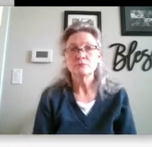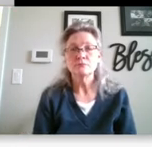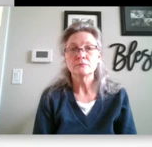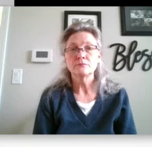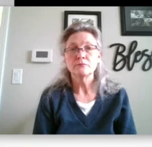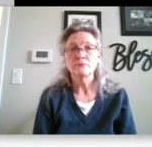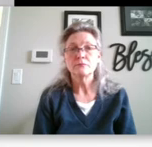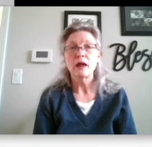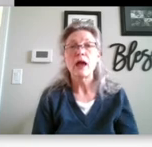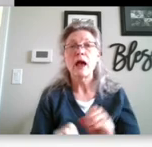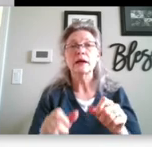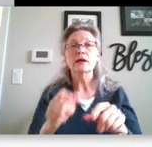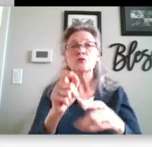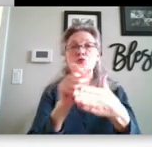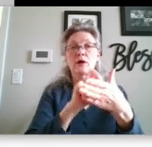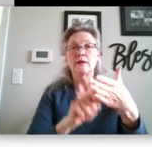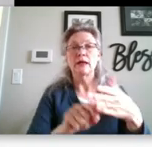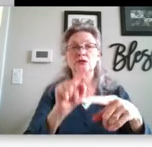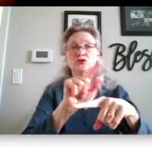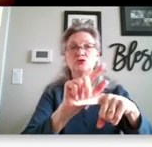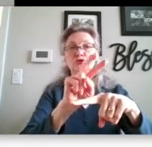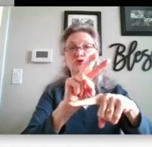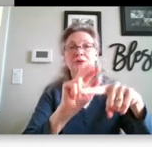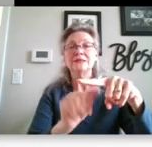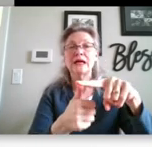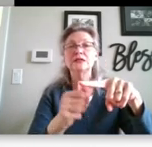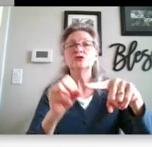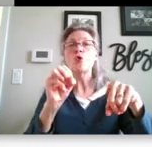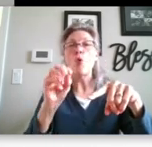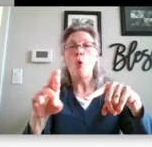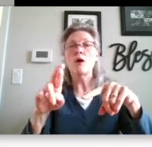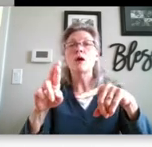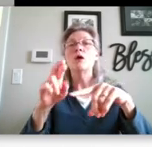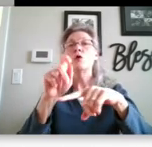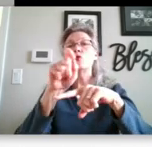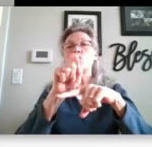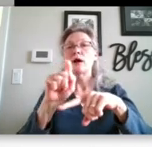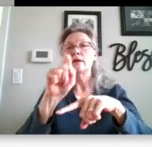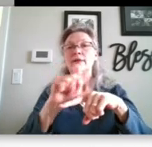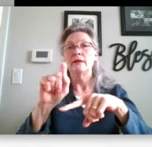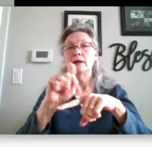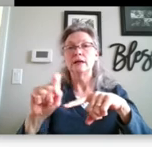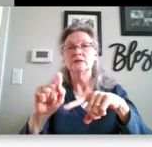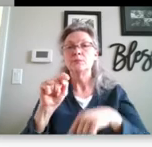I could write that as 2/10, or I could write that as